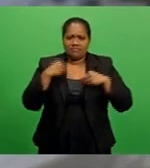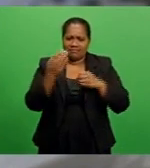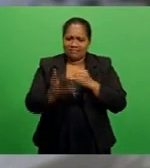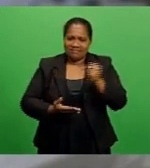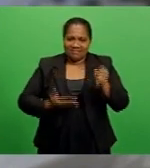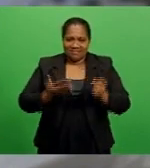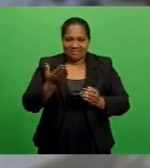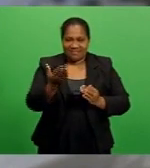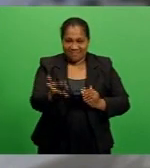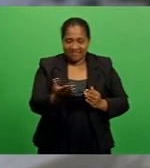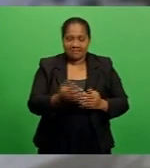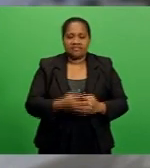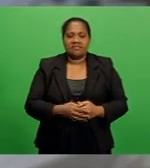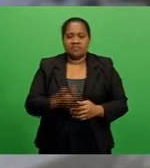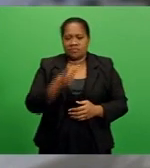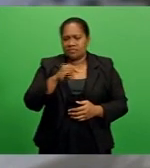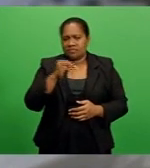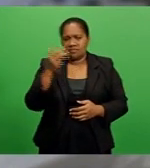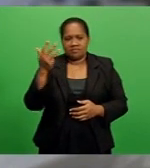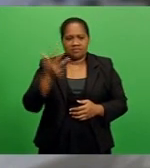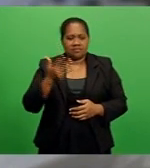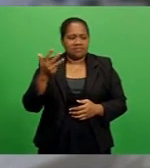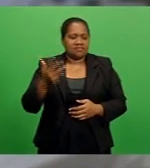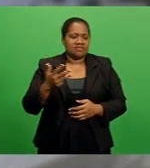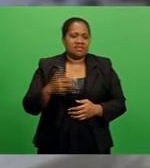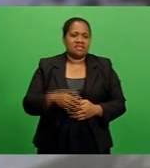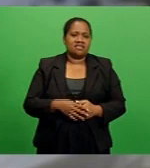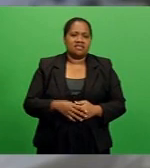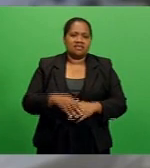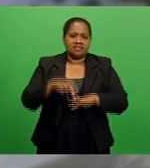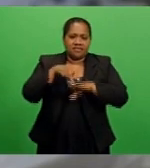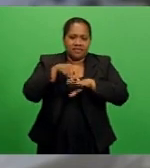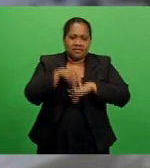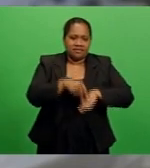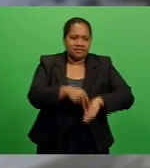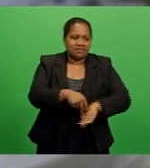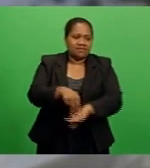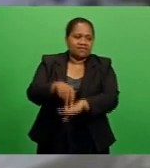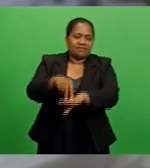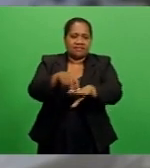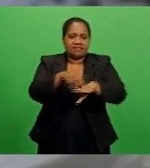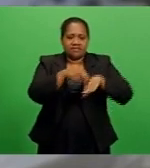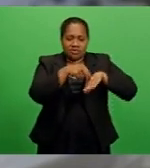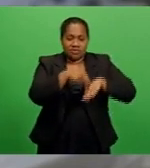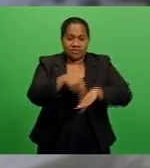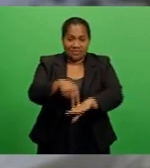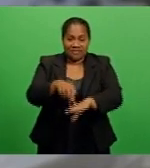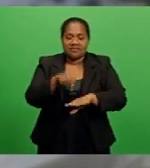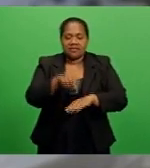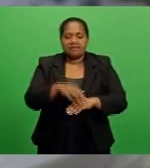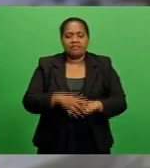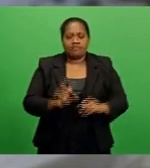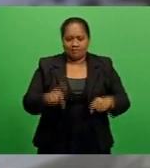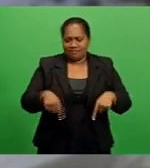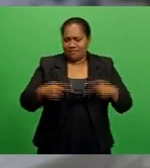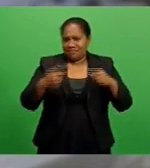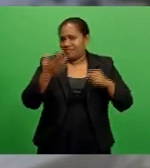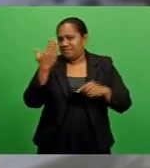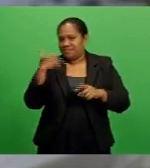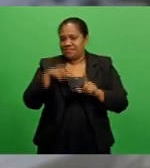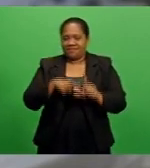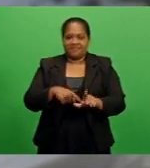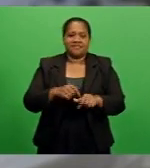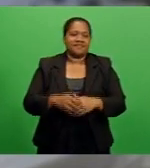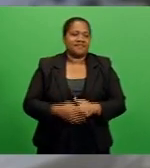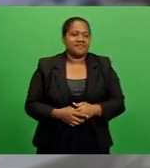honors. The 2019 Queen of Cloudbreak racked up 8,200 points from a series of competitions last year, even